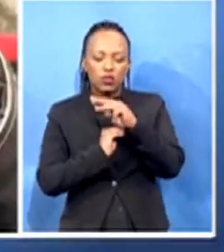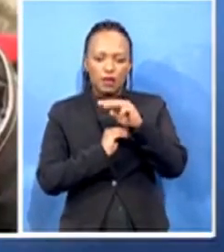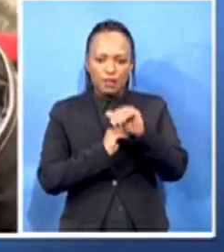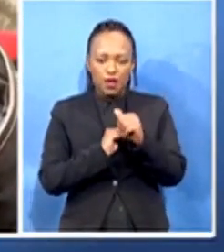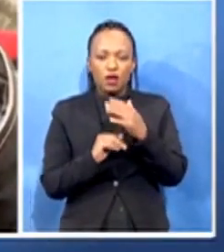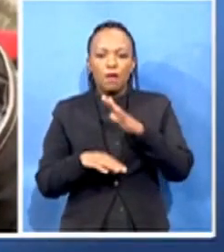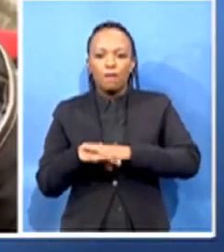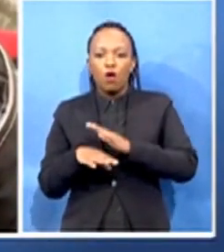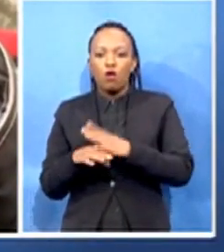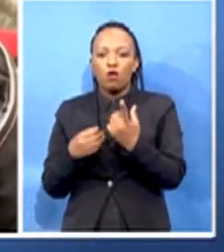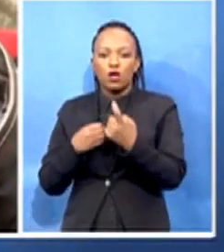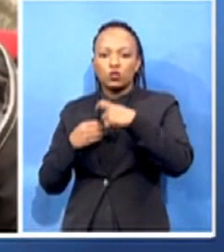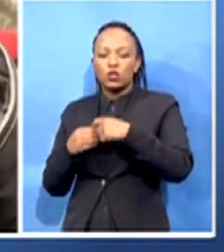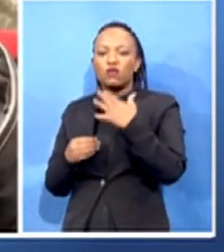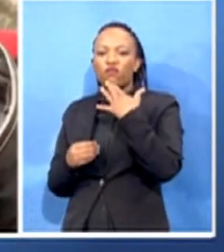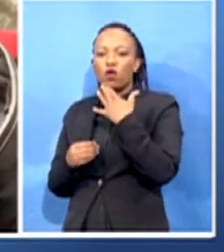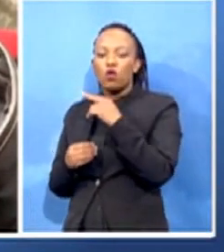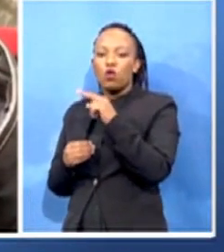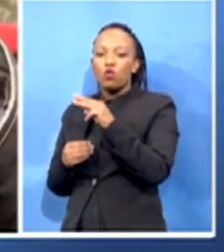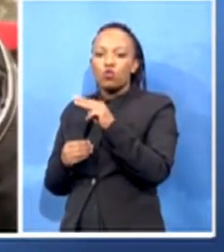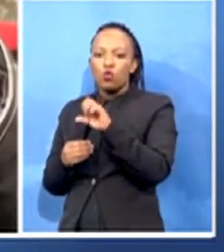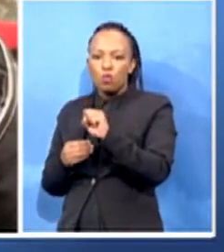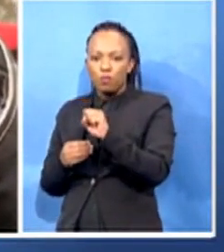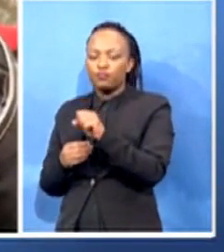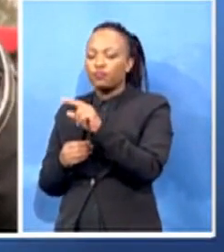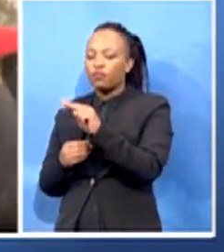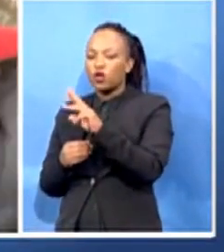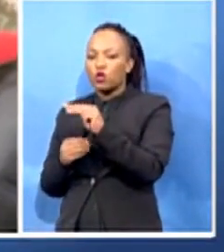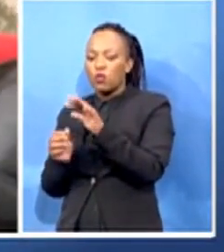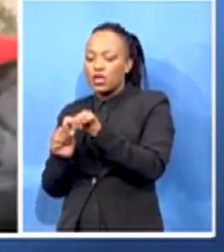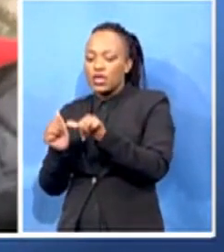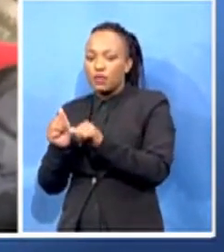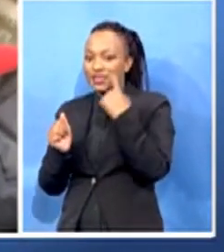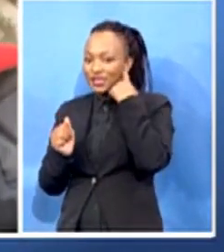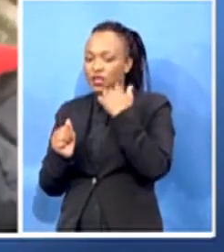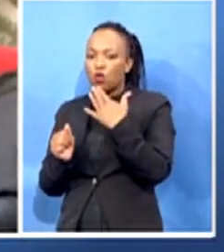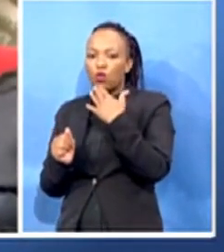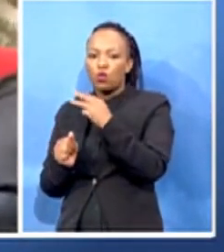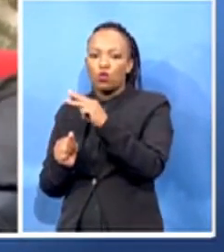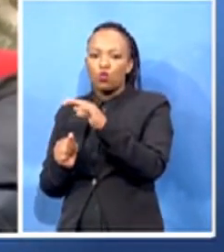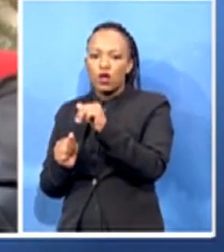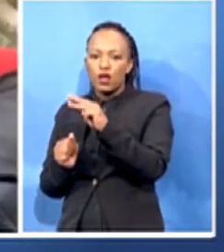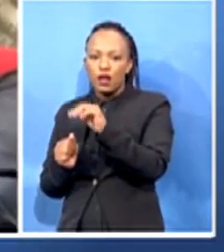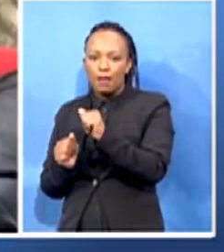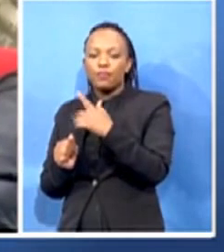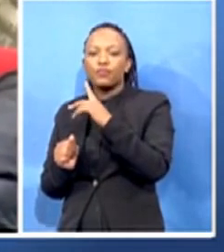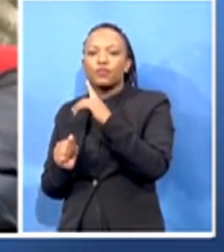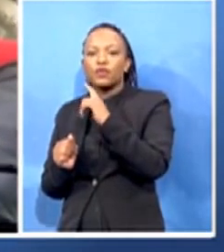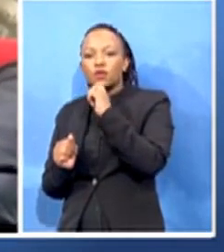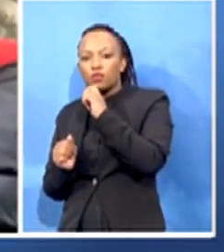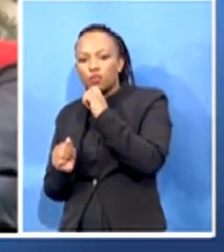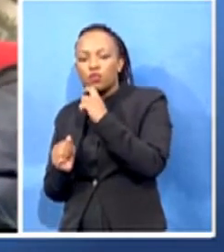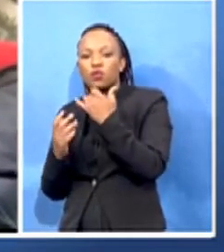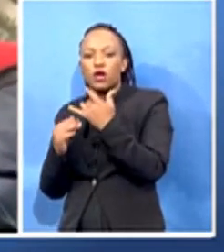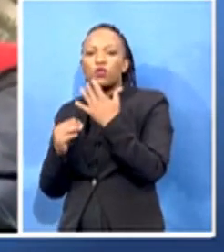General Secretary William Mabapa. William, a very good afternoon. Thank you so much for joining us. What are some of your